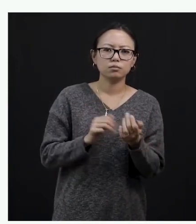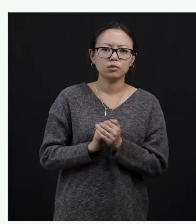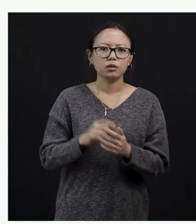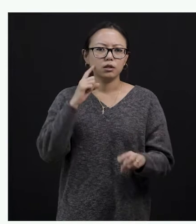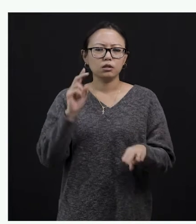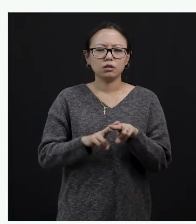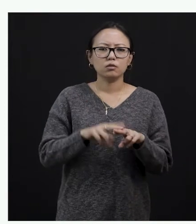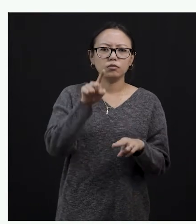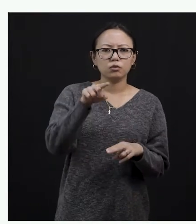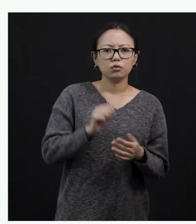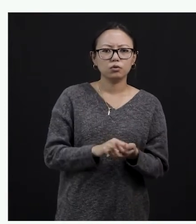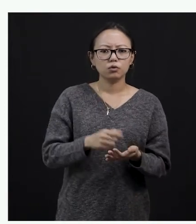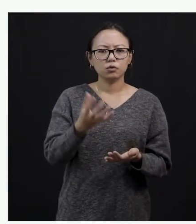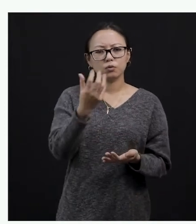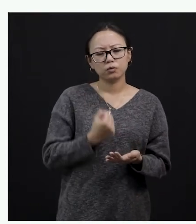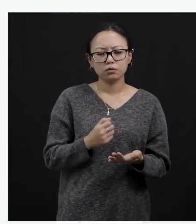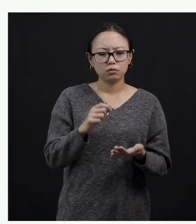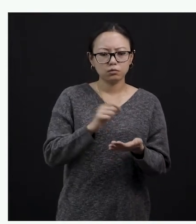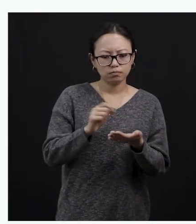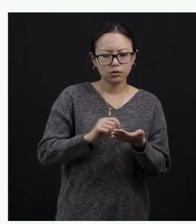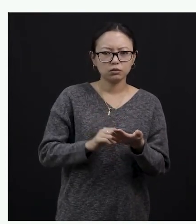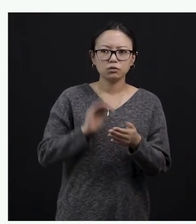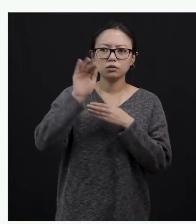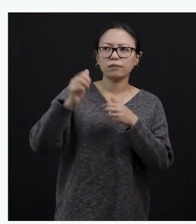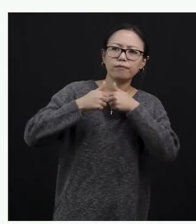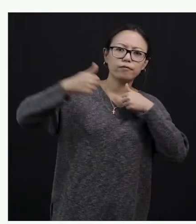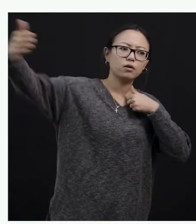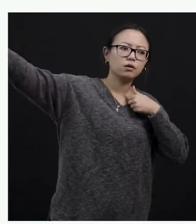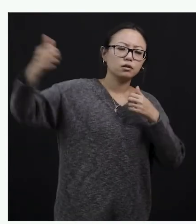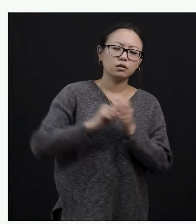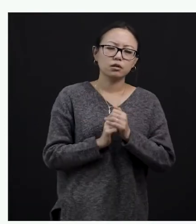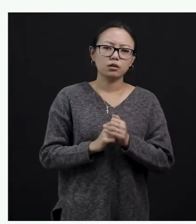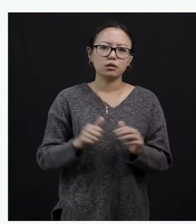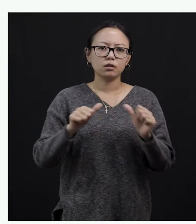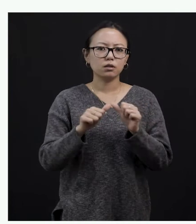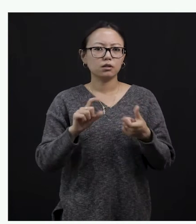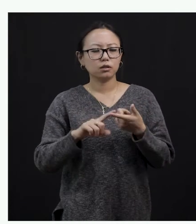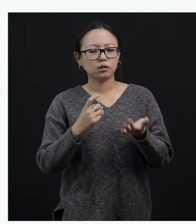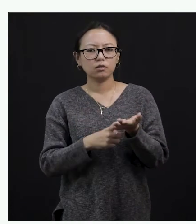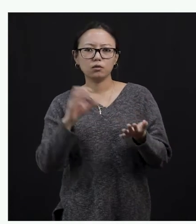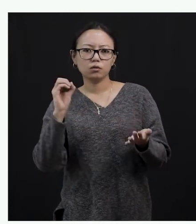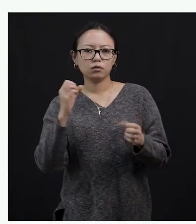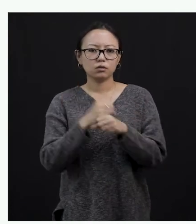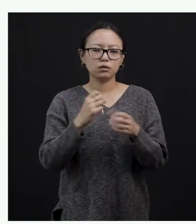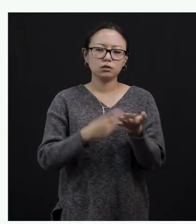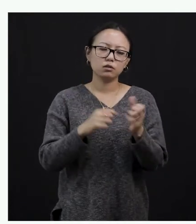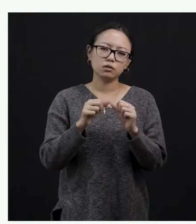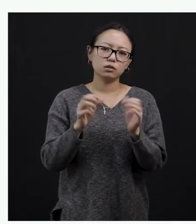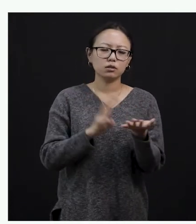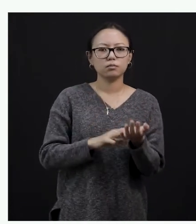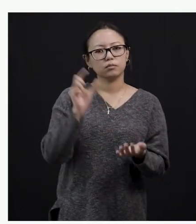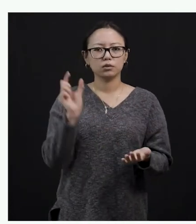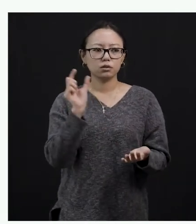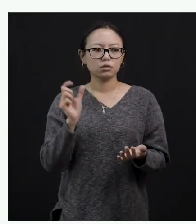use this aerogram. Or you can also use these stamp letters for any normal letters.